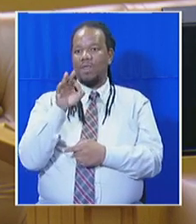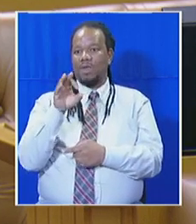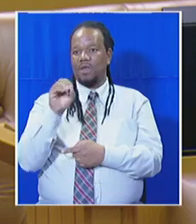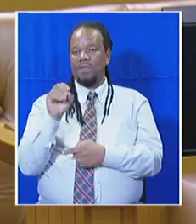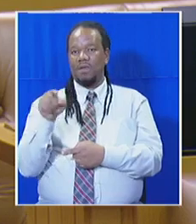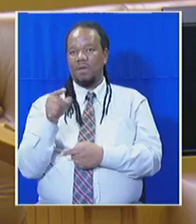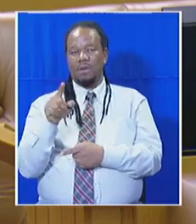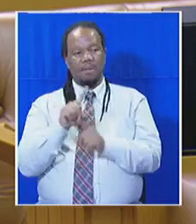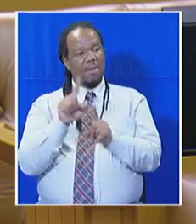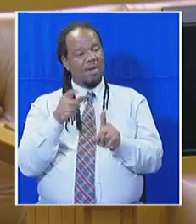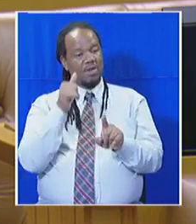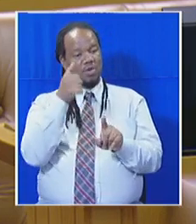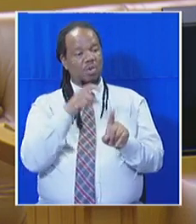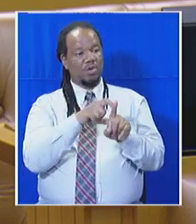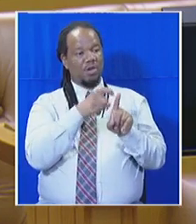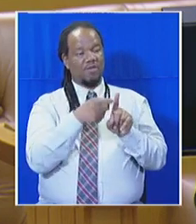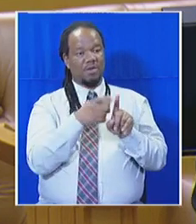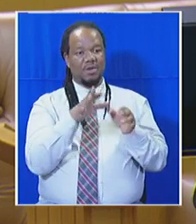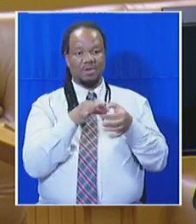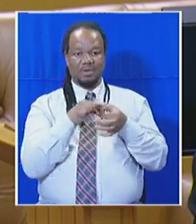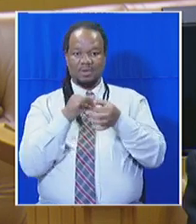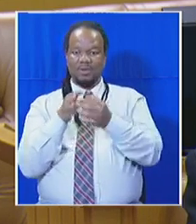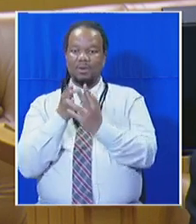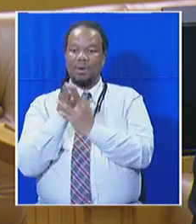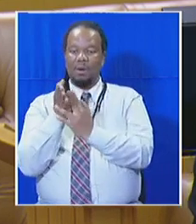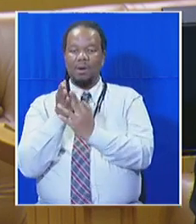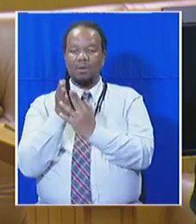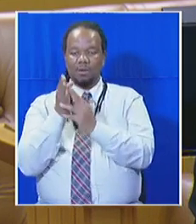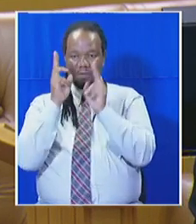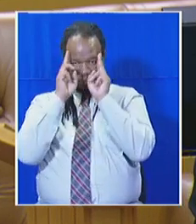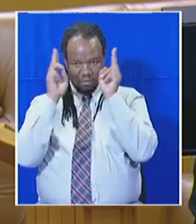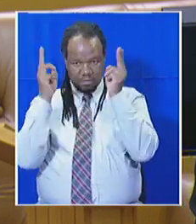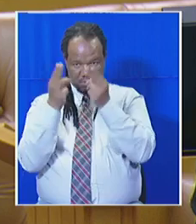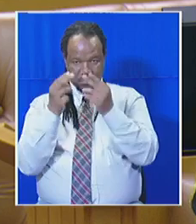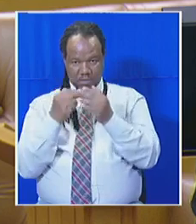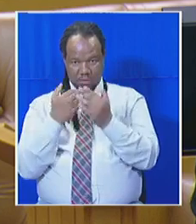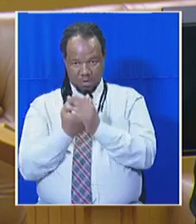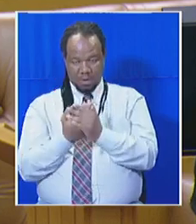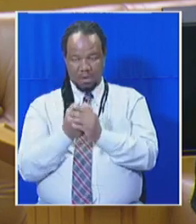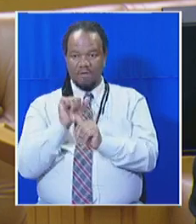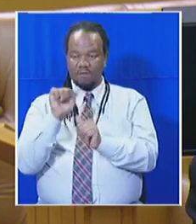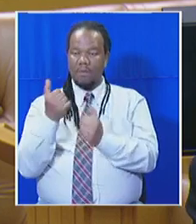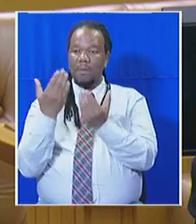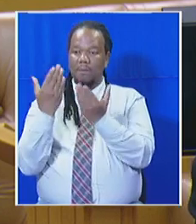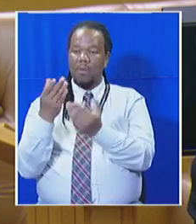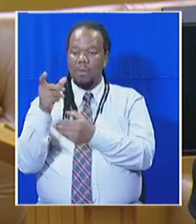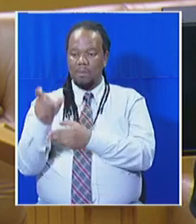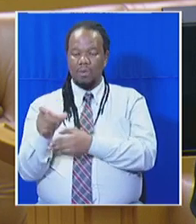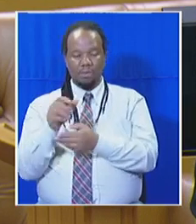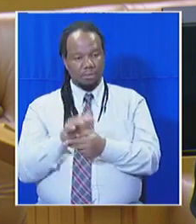think this definition is appropriate to access higher education for a poor family? And